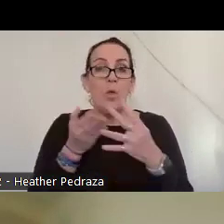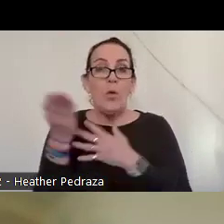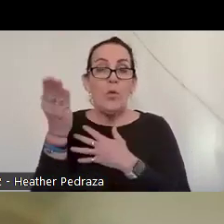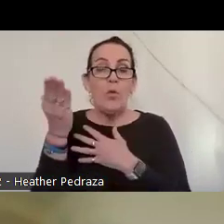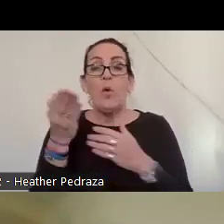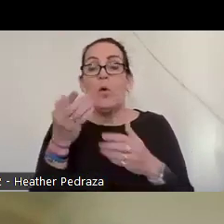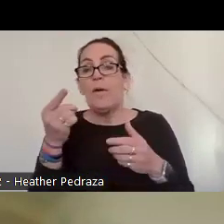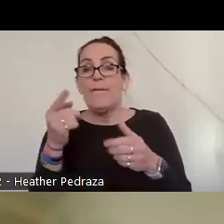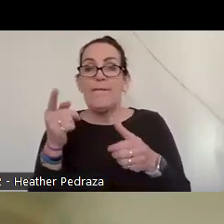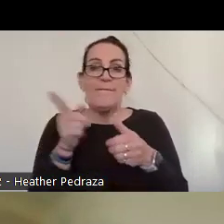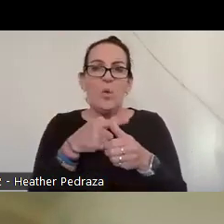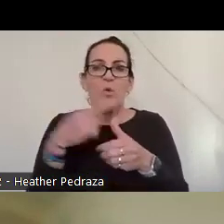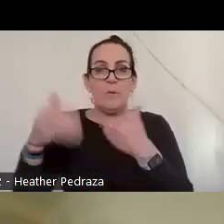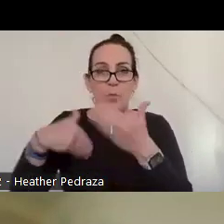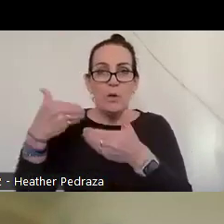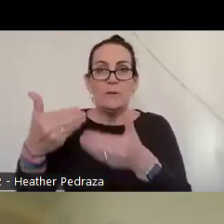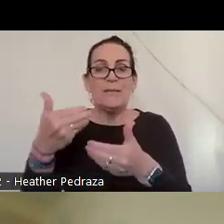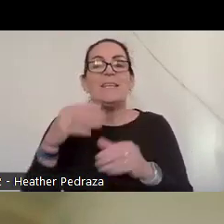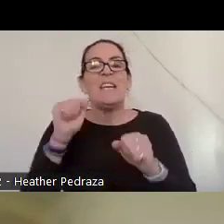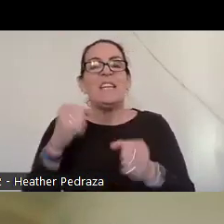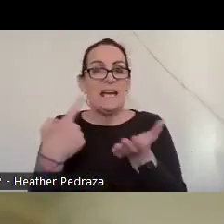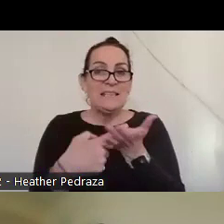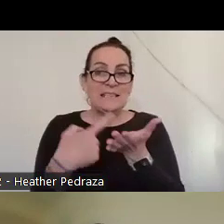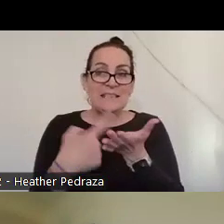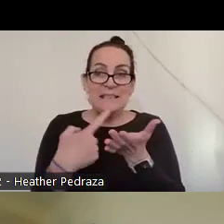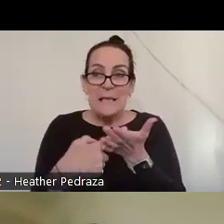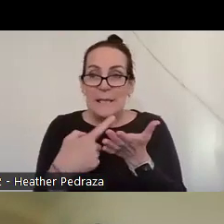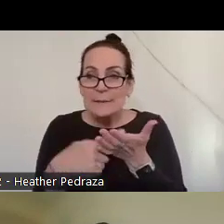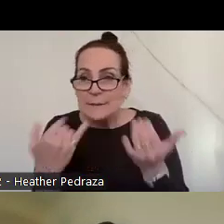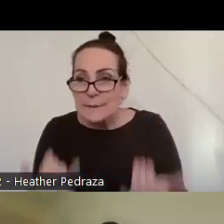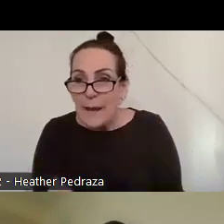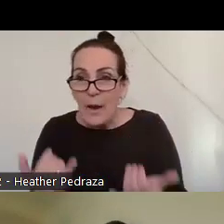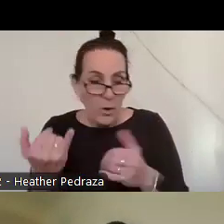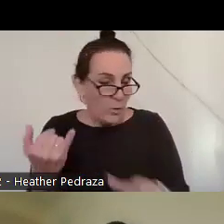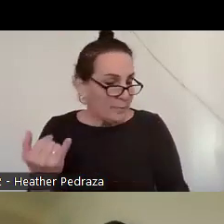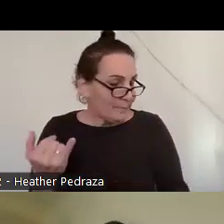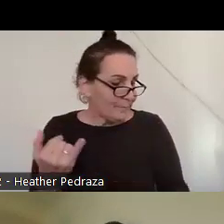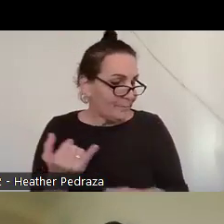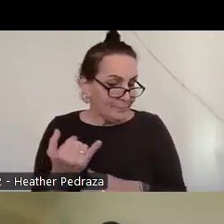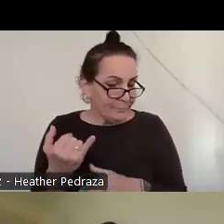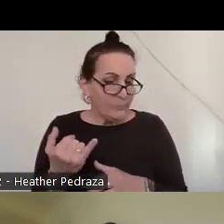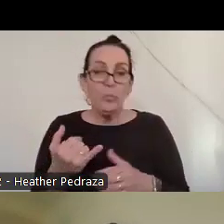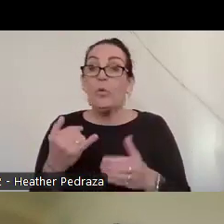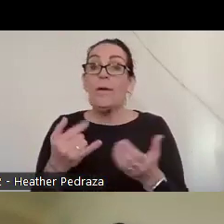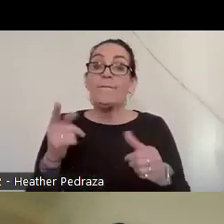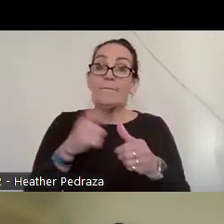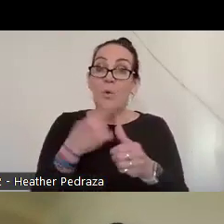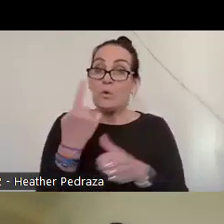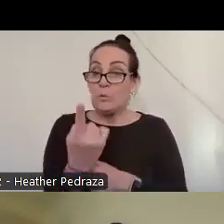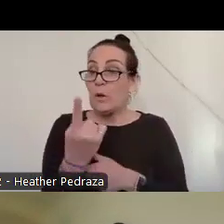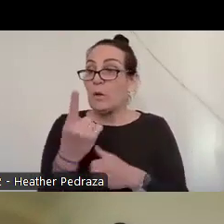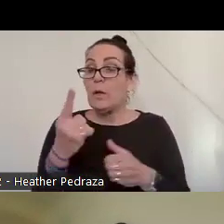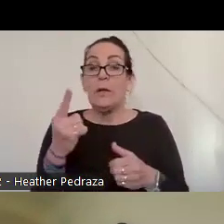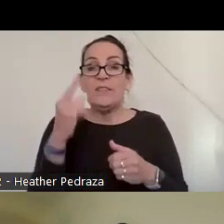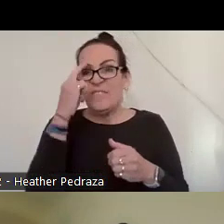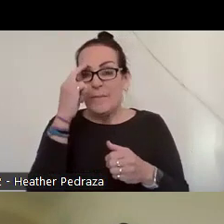So I can go over what they are now. So essentially, the first one is modeled after